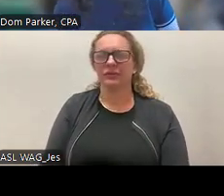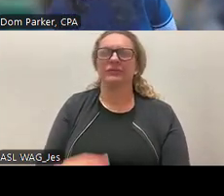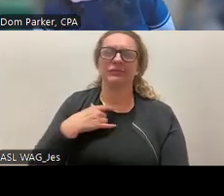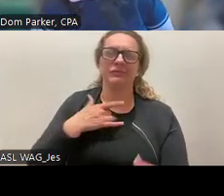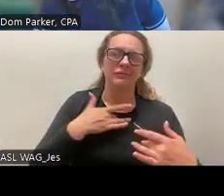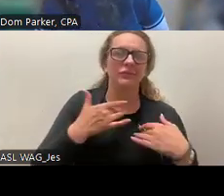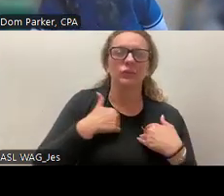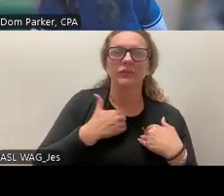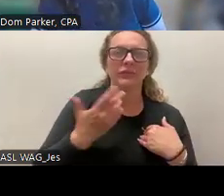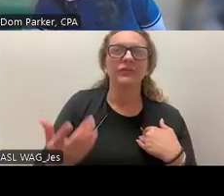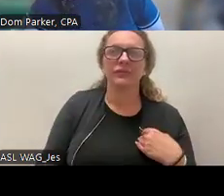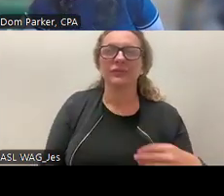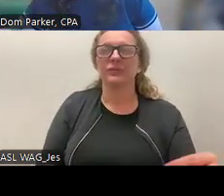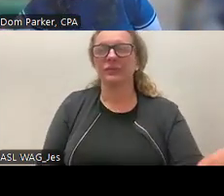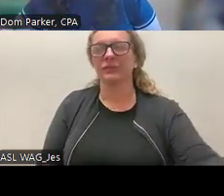have.